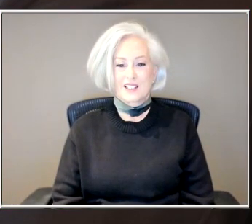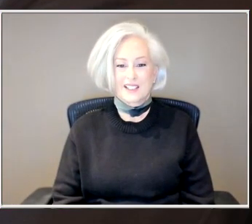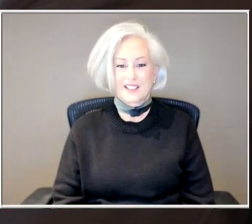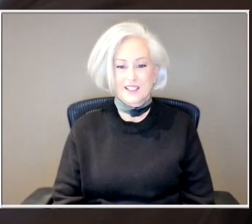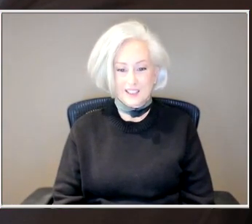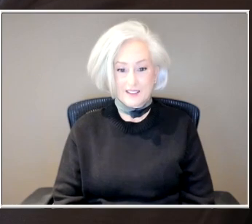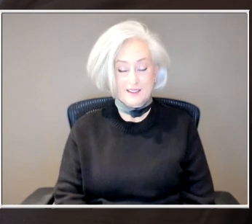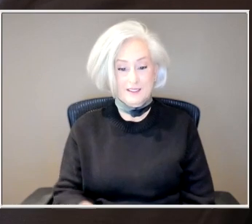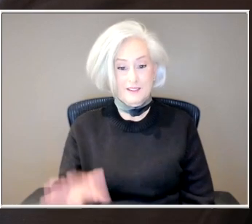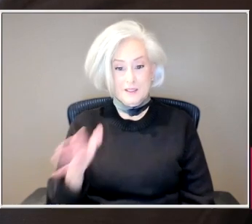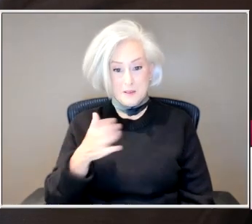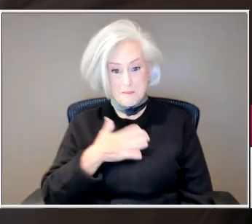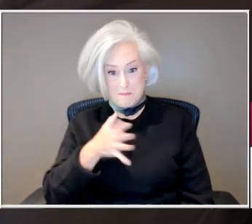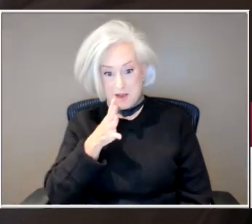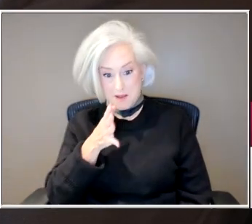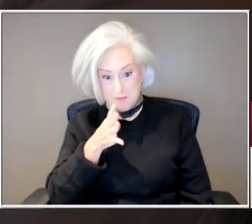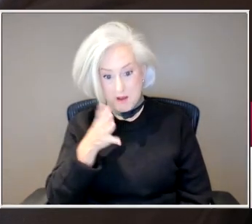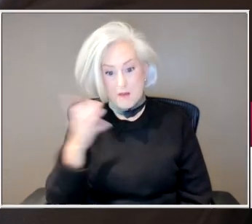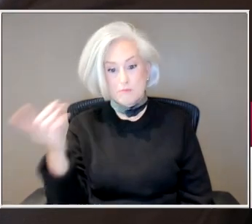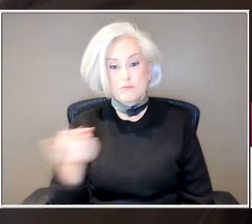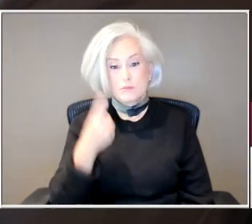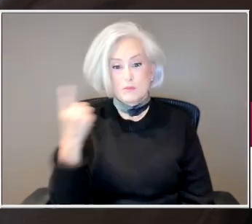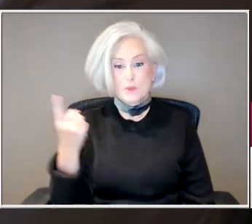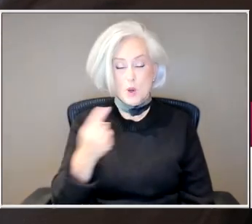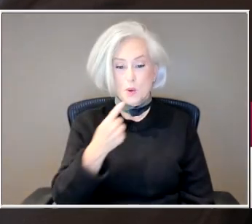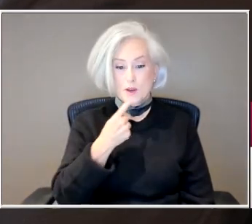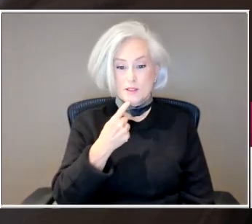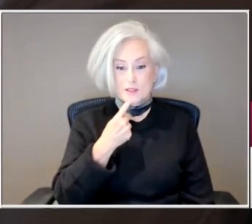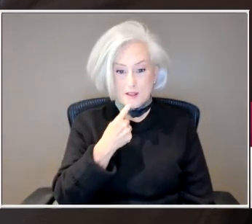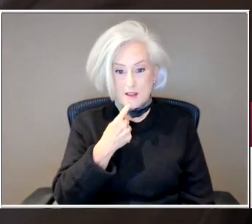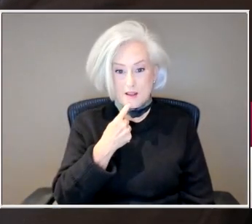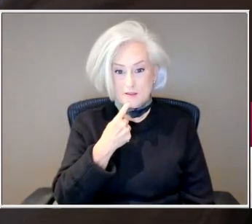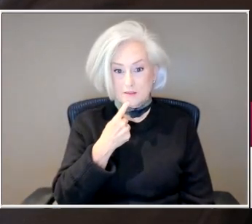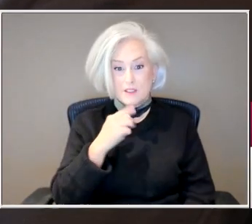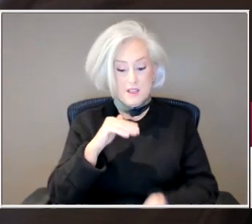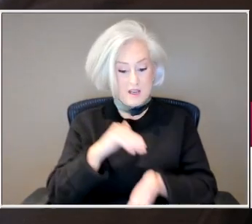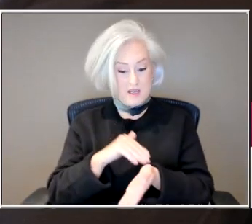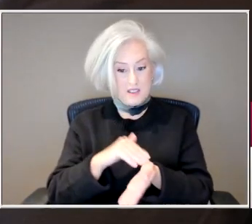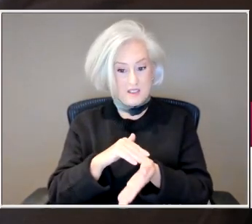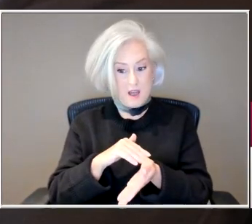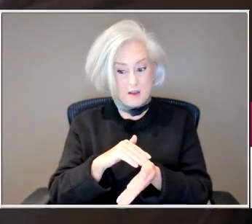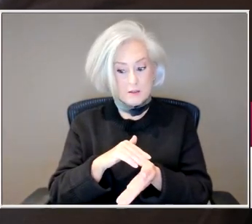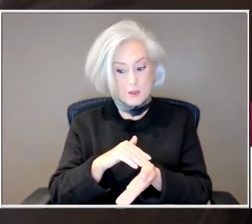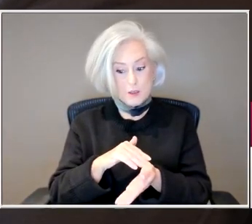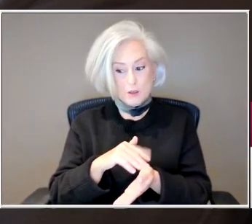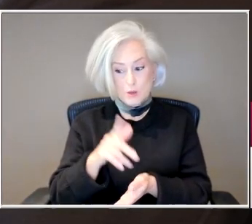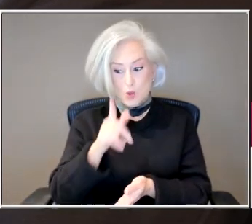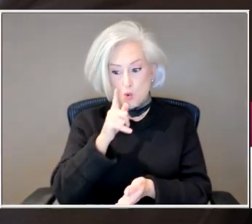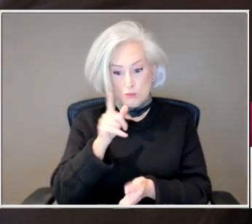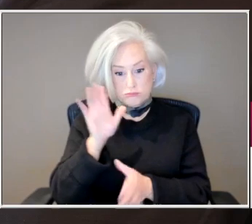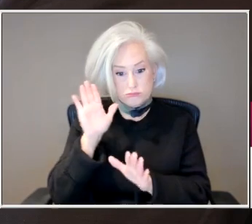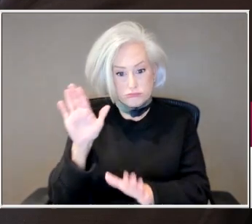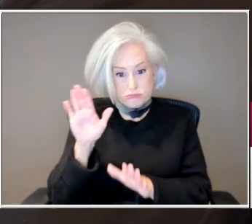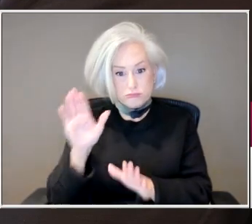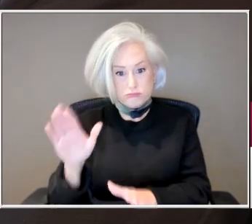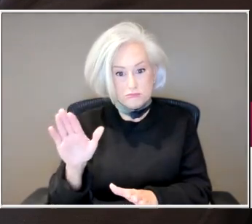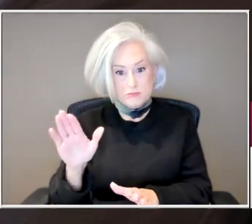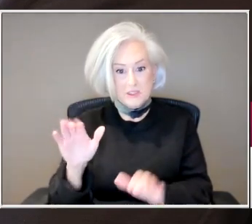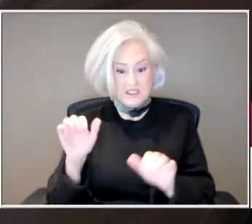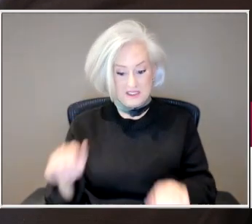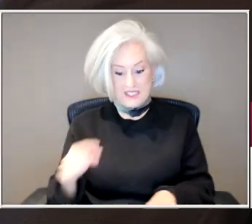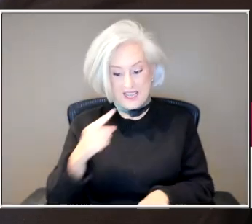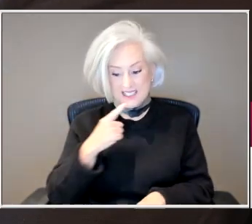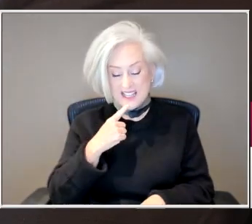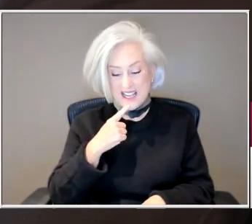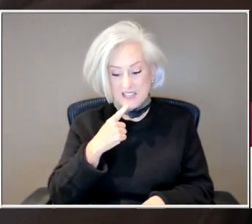My mom has always said that a doctor who is worth their weight is somebody who can say, I don't know, or this isn't my area,